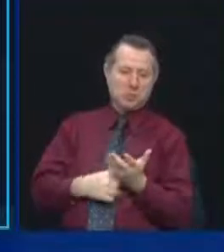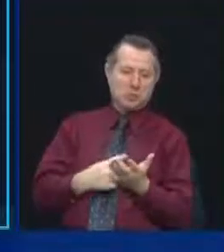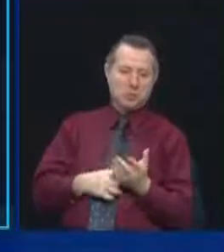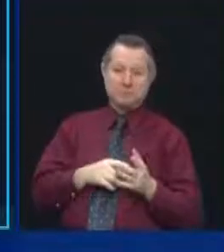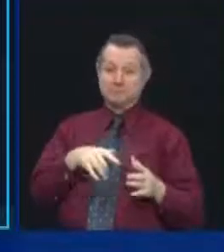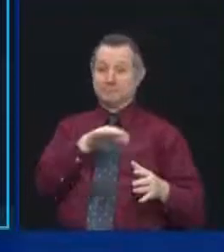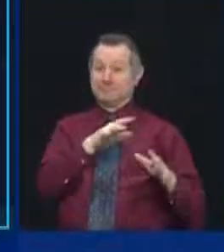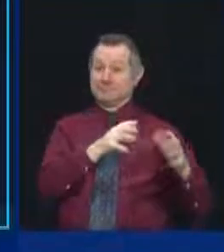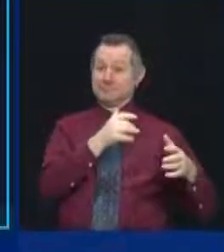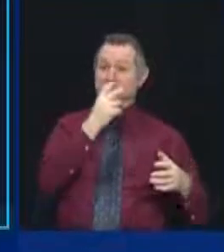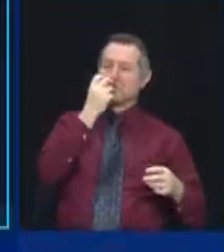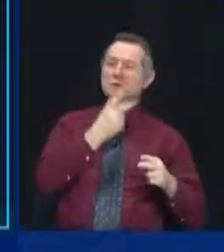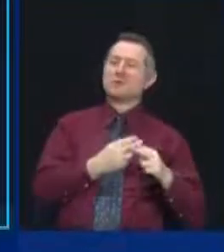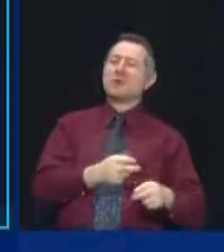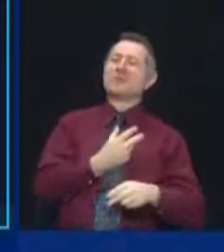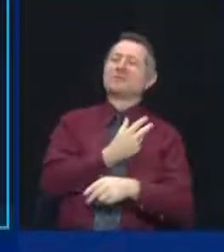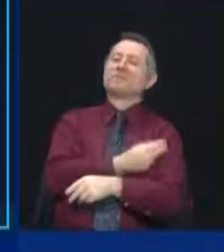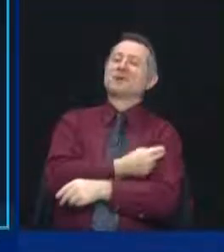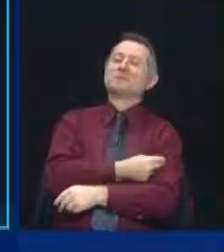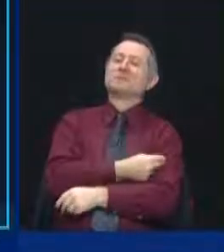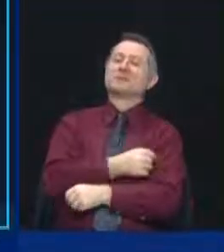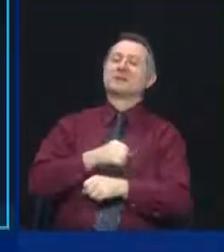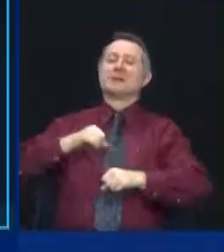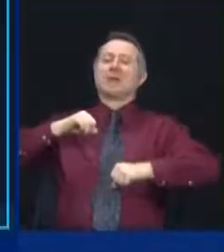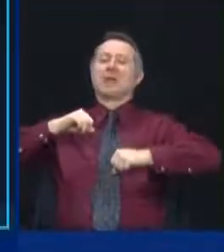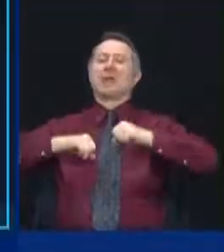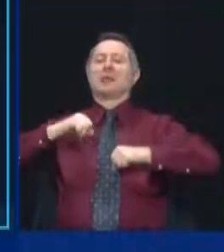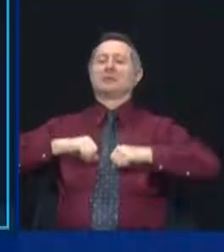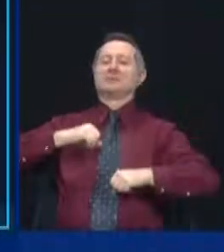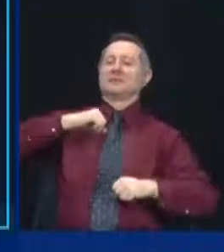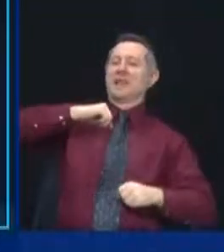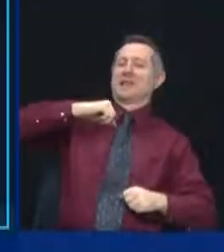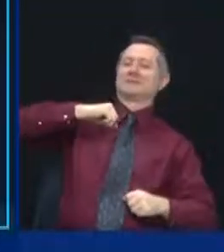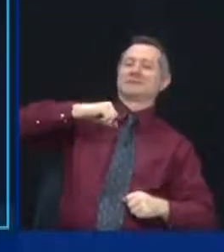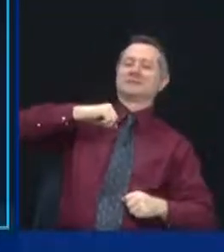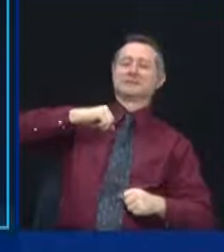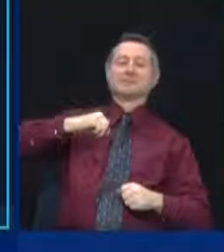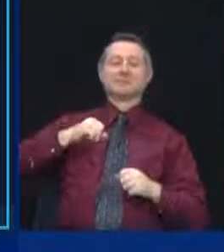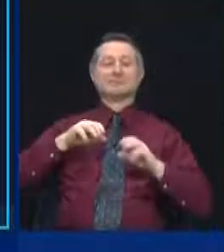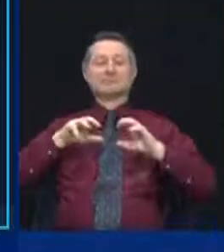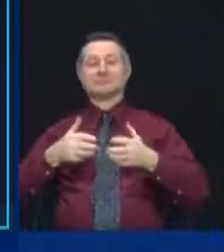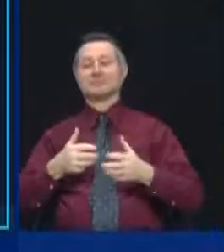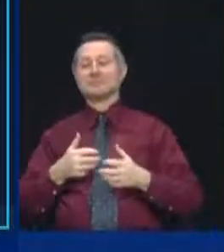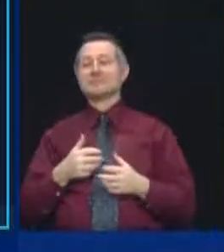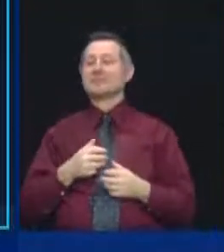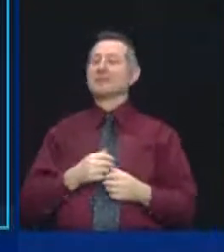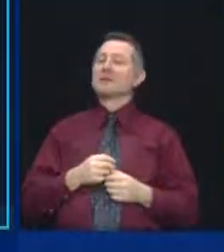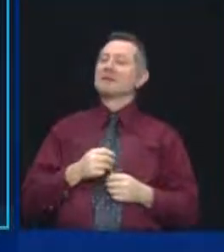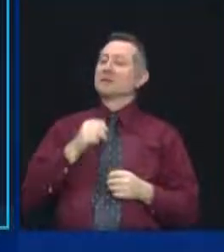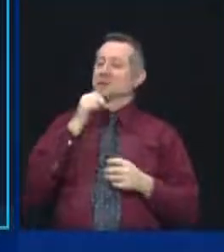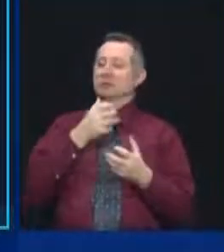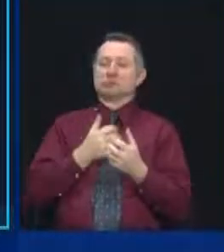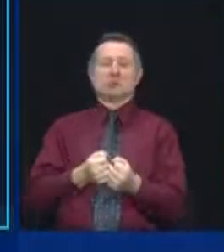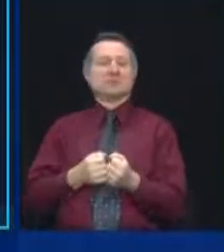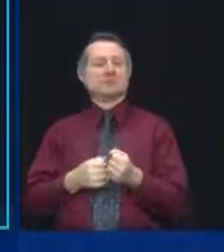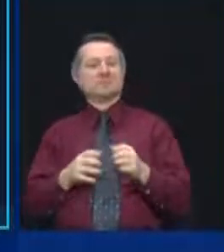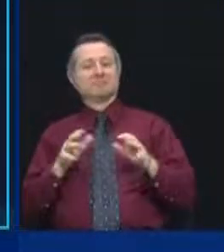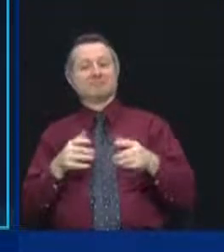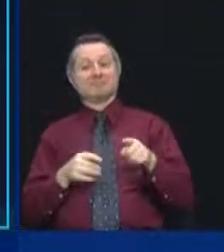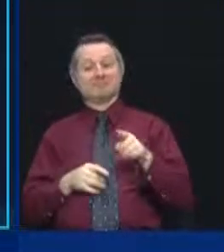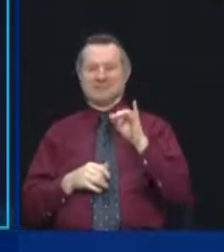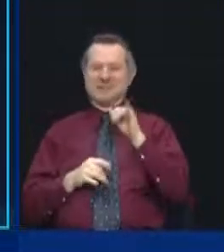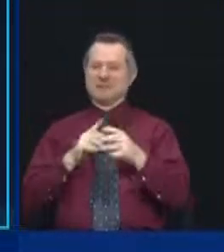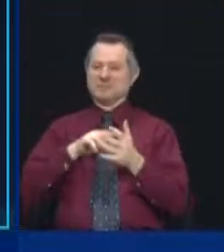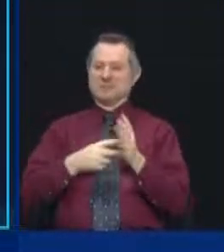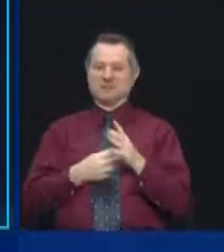Vaccine hesitancy. I don't like the word hesitancy. It's distrust. I don't trust the vaccine. I don't